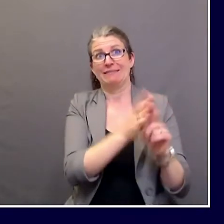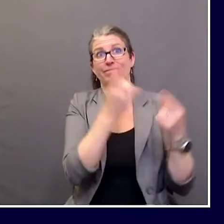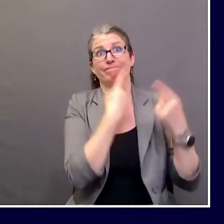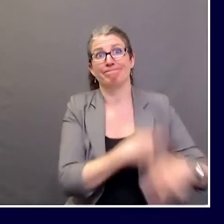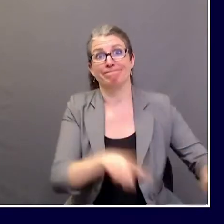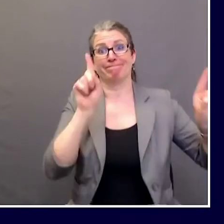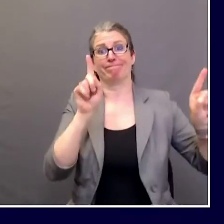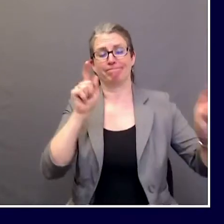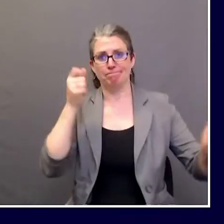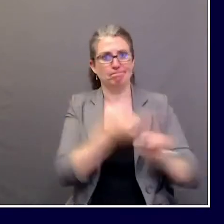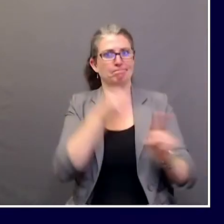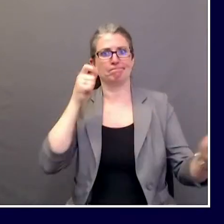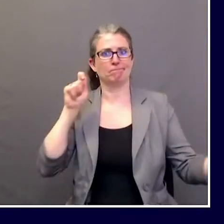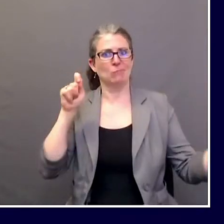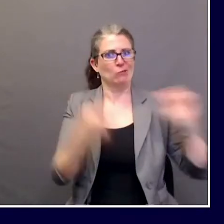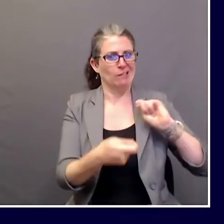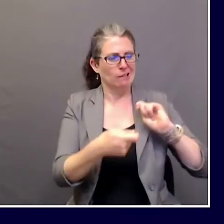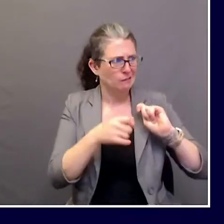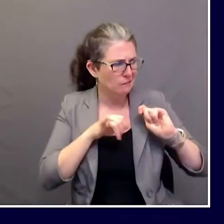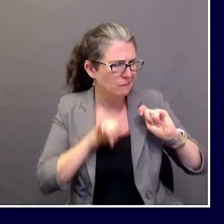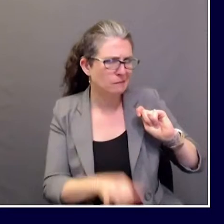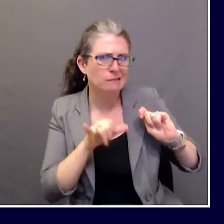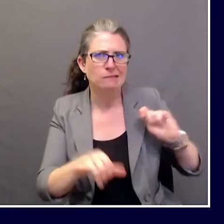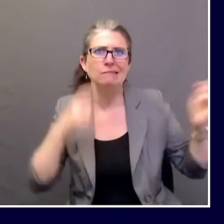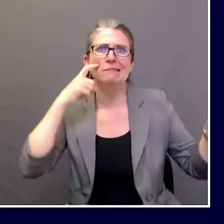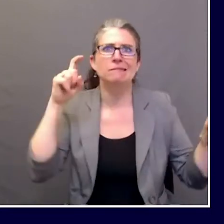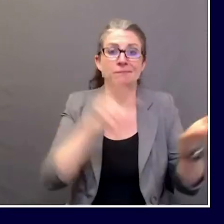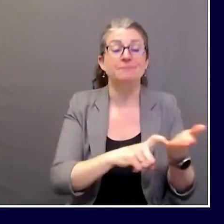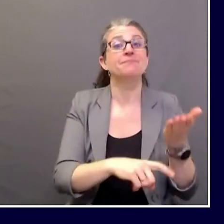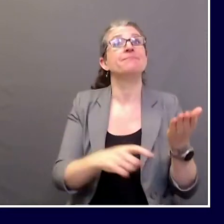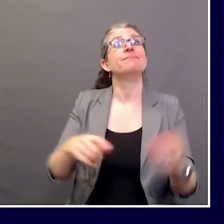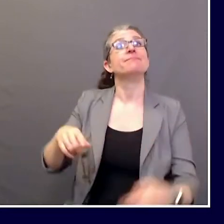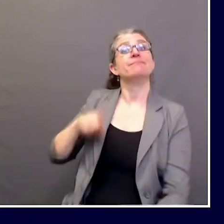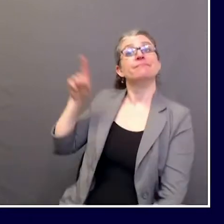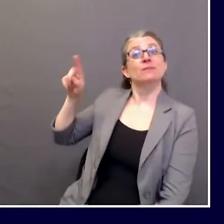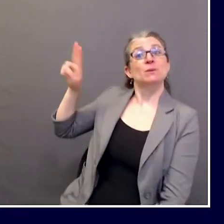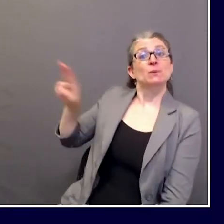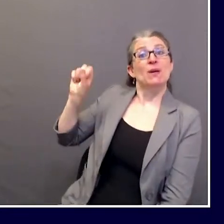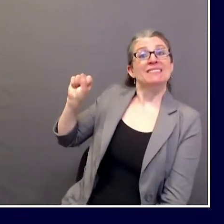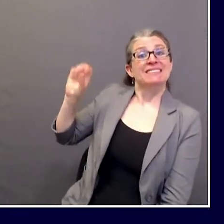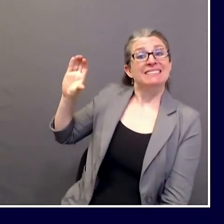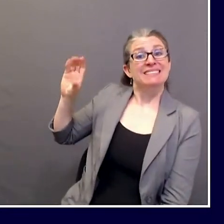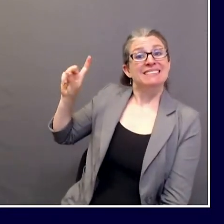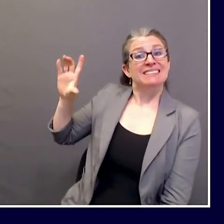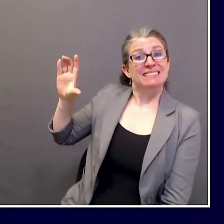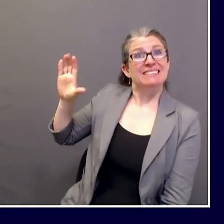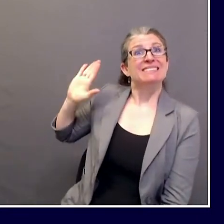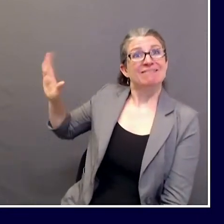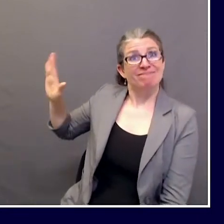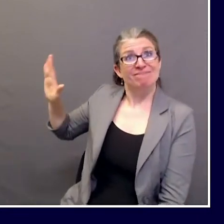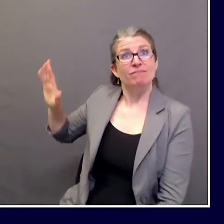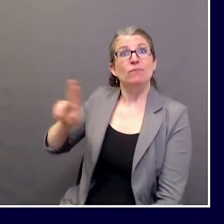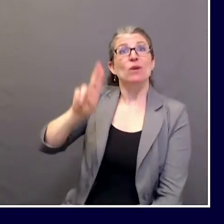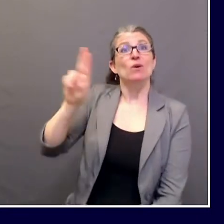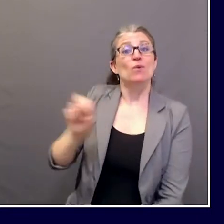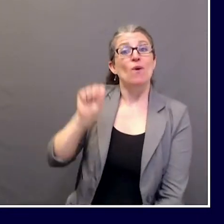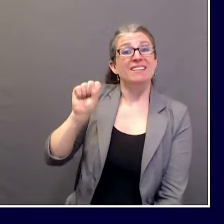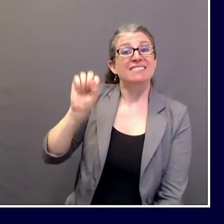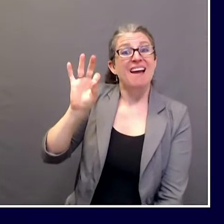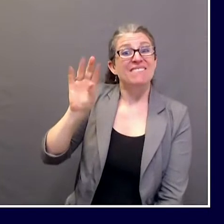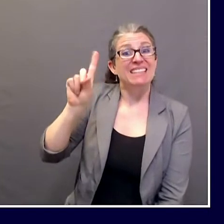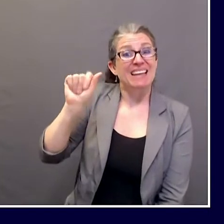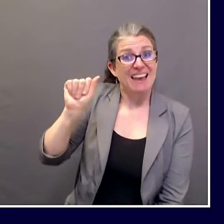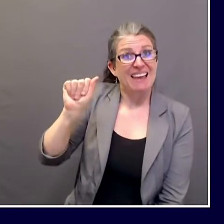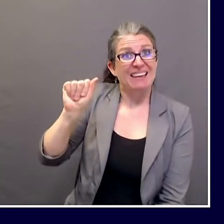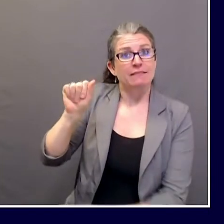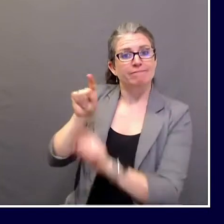morning, we learned that the US CDC and the US FDA recommended a pause on